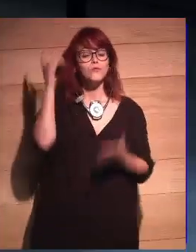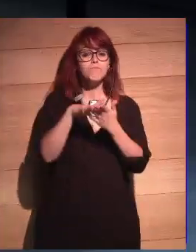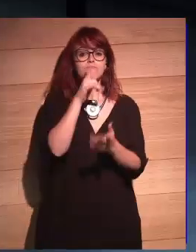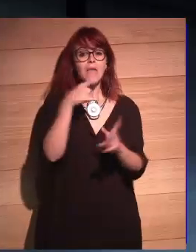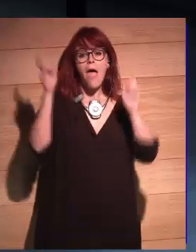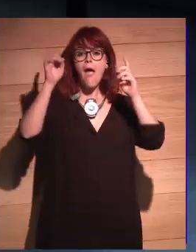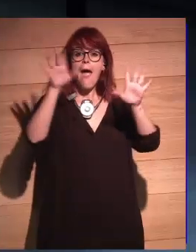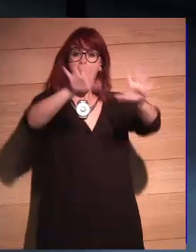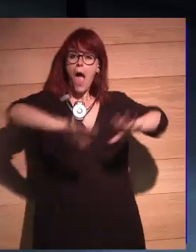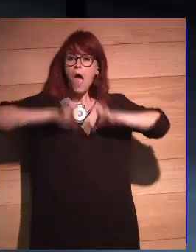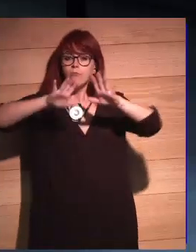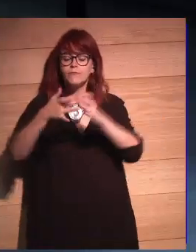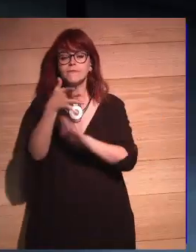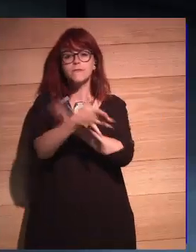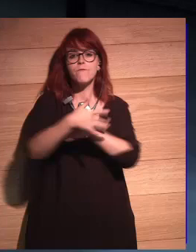media,